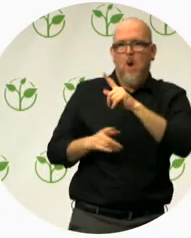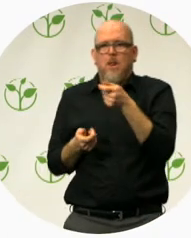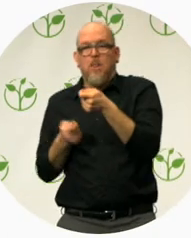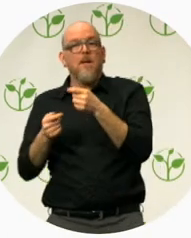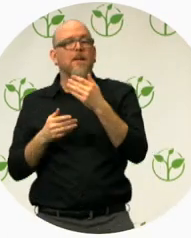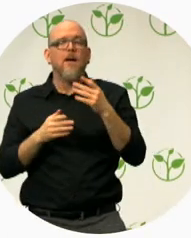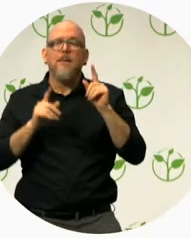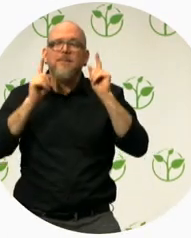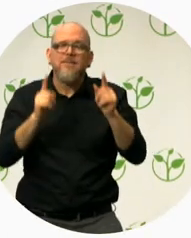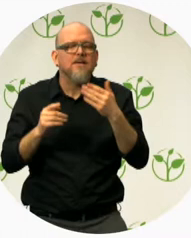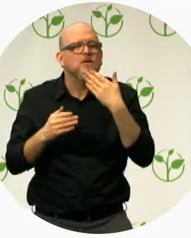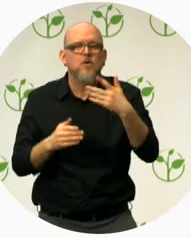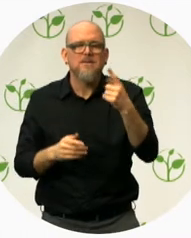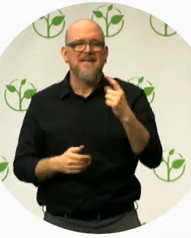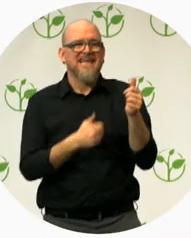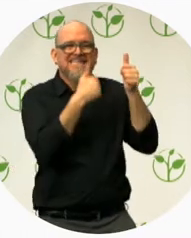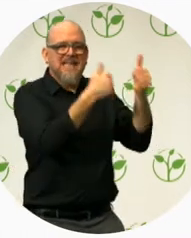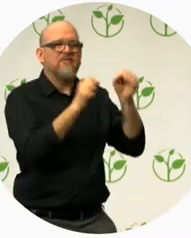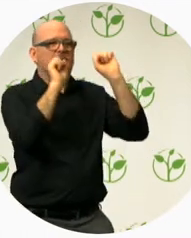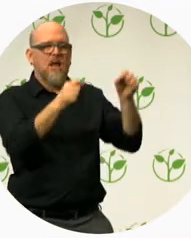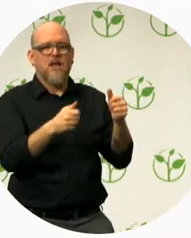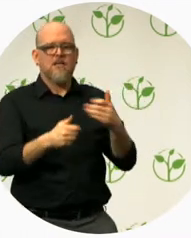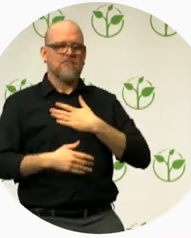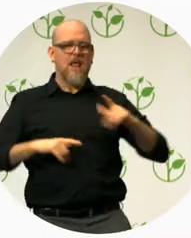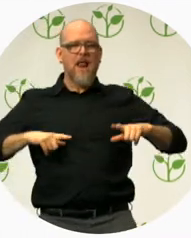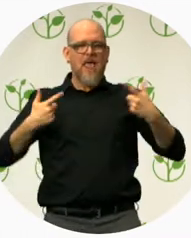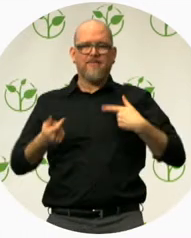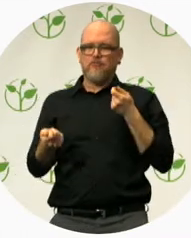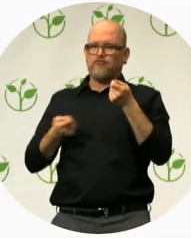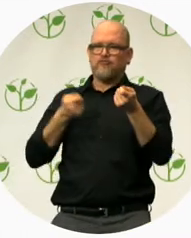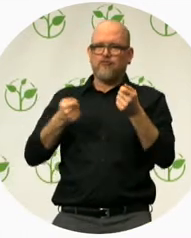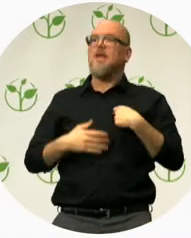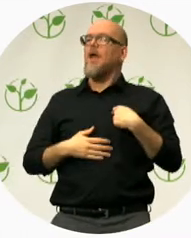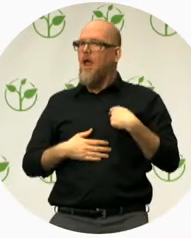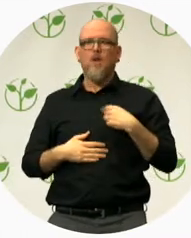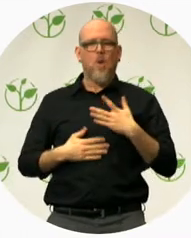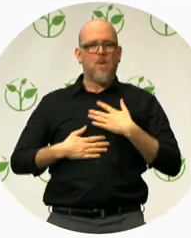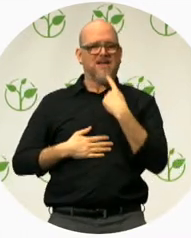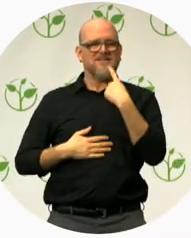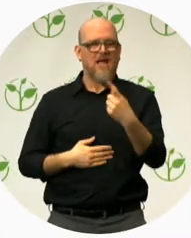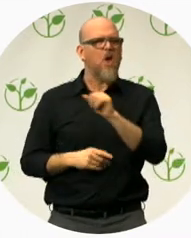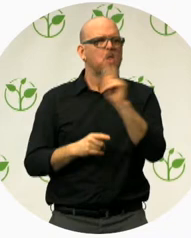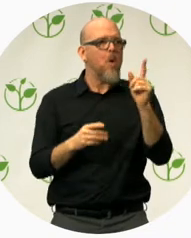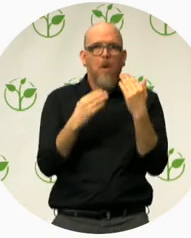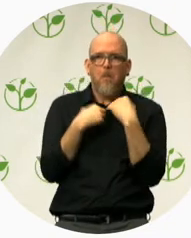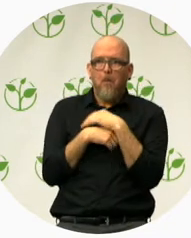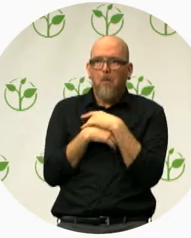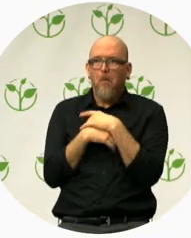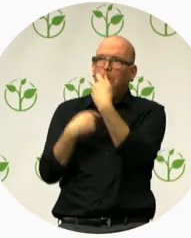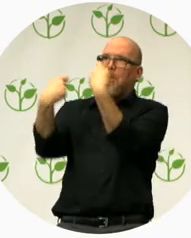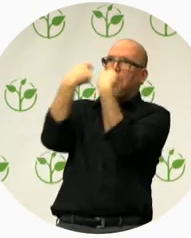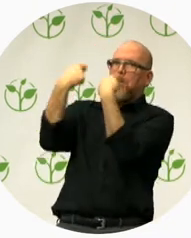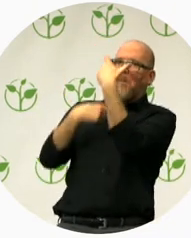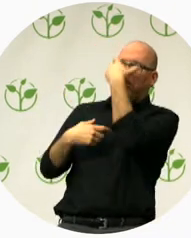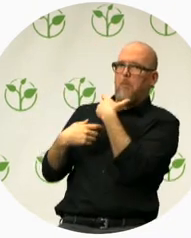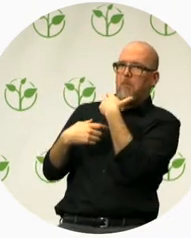the greatest level of need, if technology can unlock at that level, the potential of technology